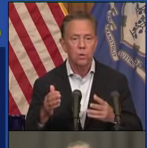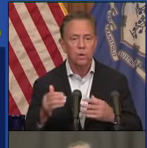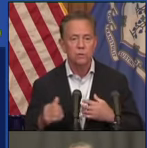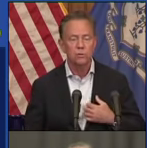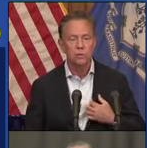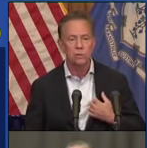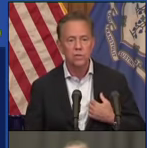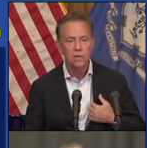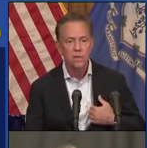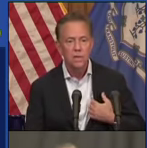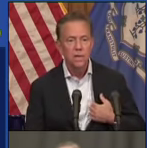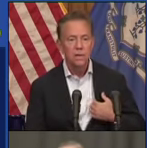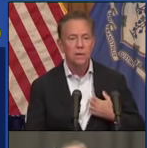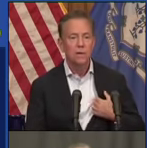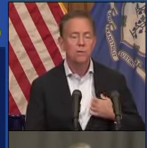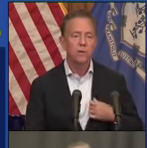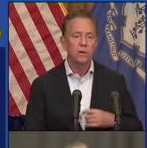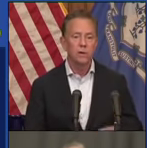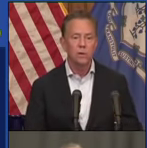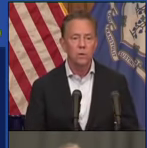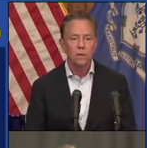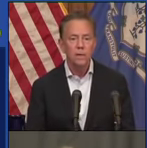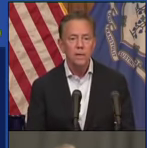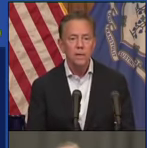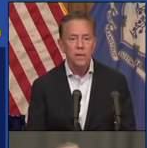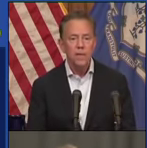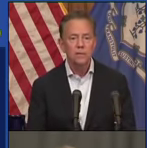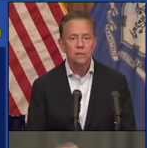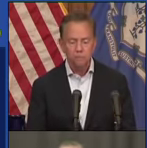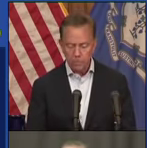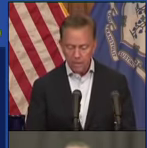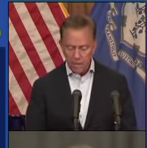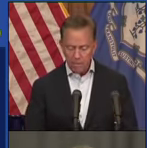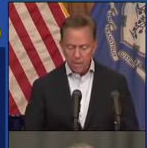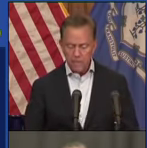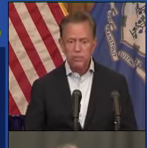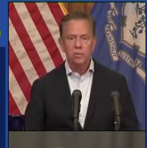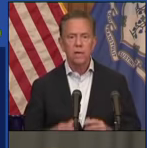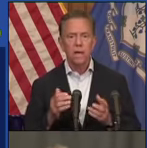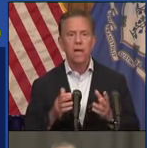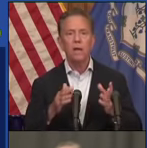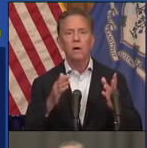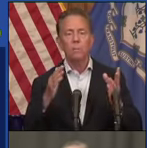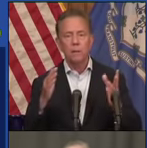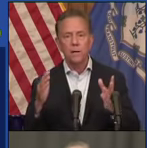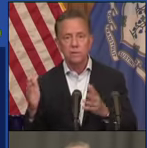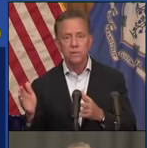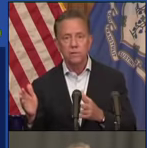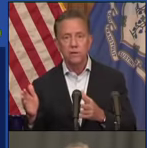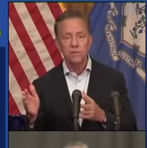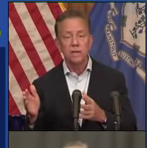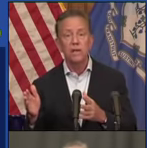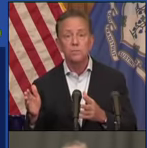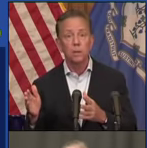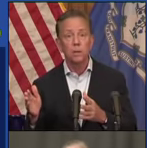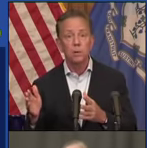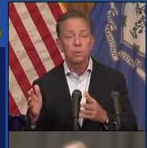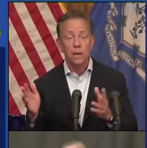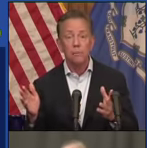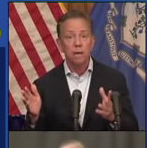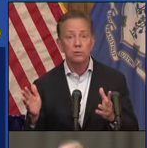New York and New Jersey, over there, Illinois. And that means, A, our positivity stays